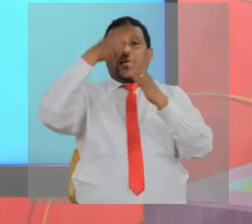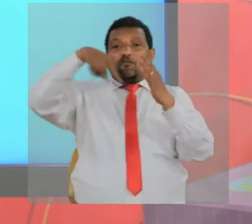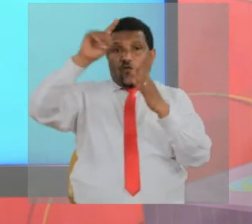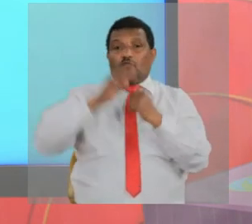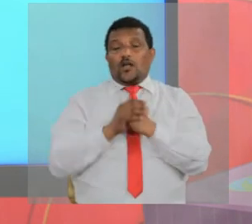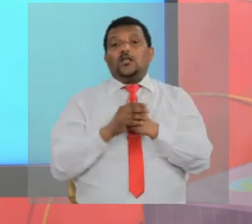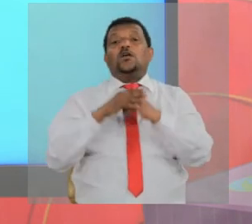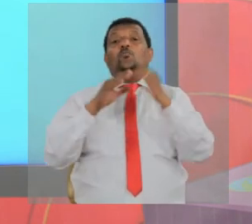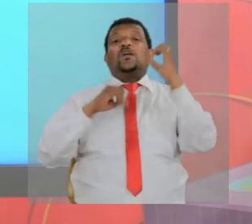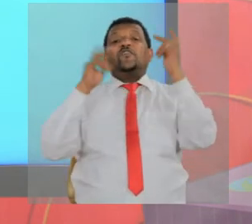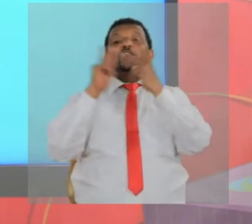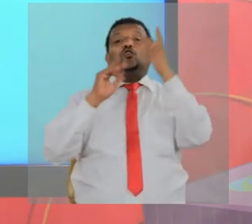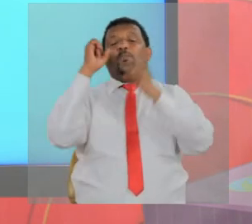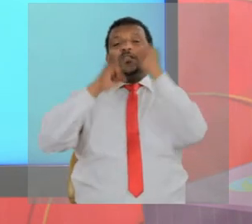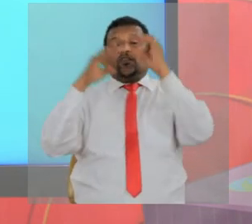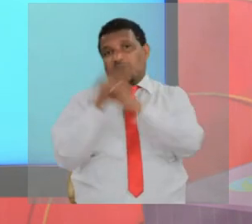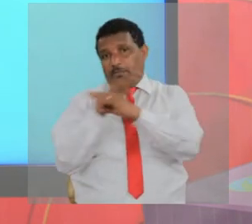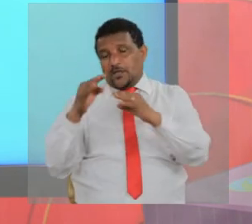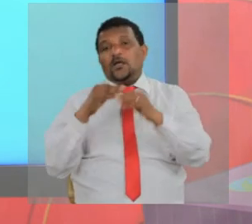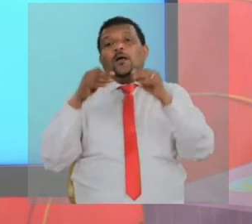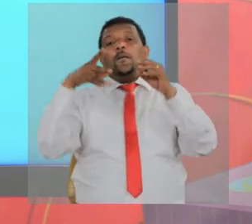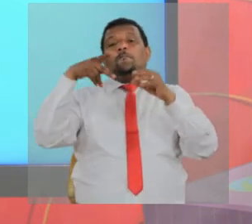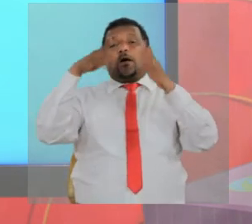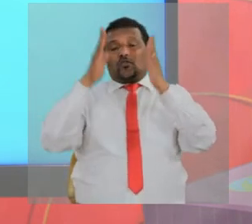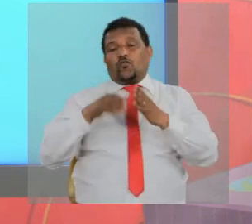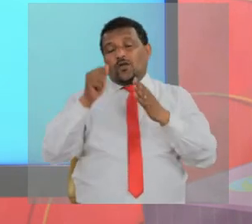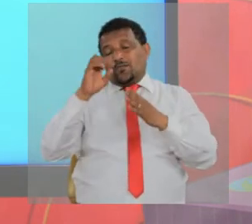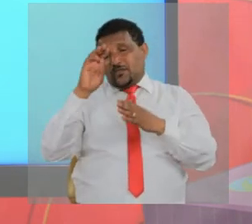firm, which is part of the MC, which is